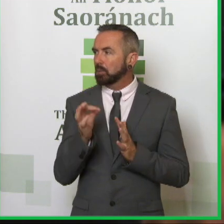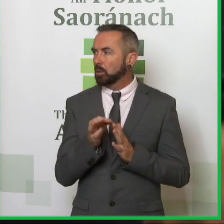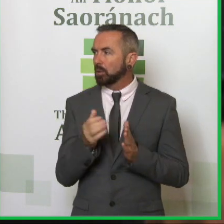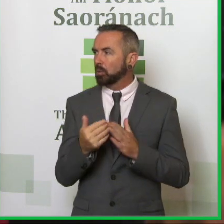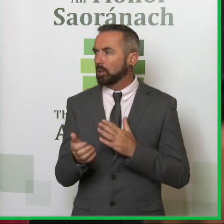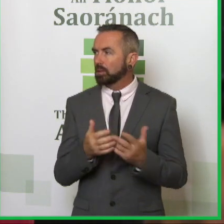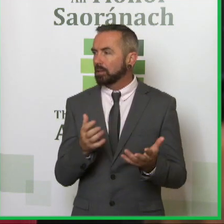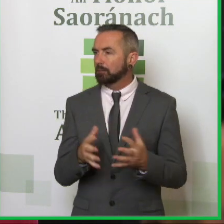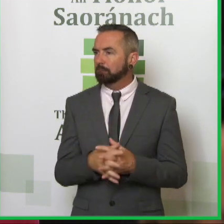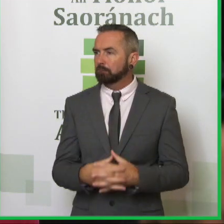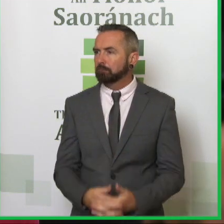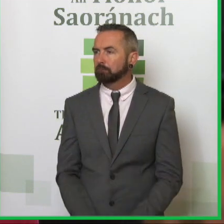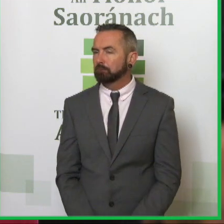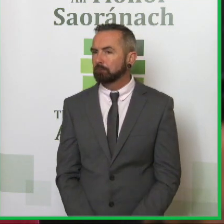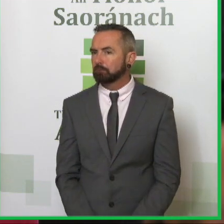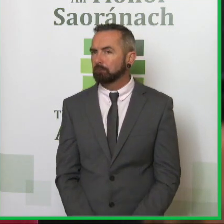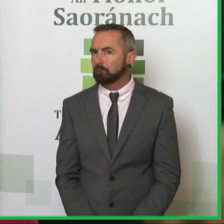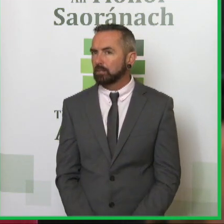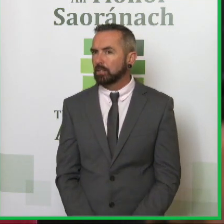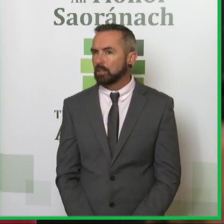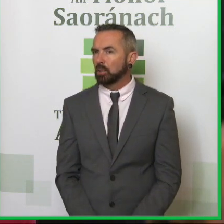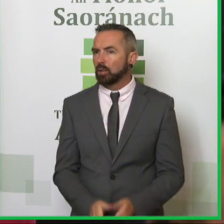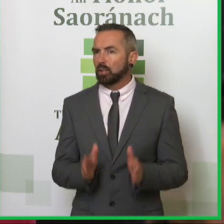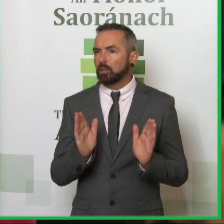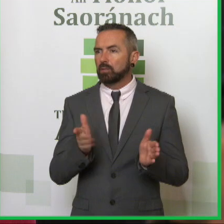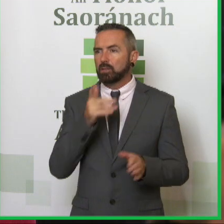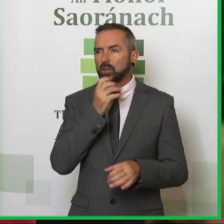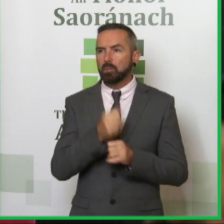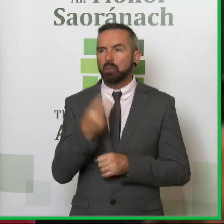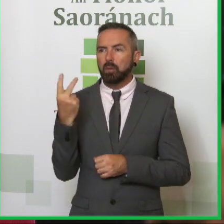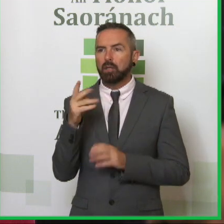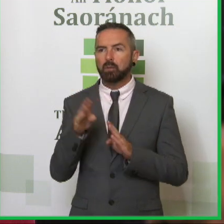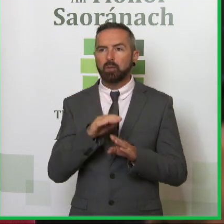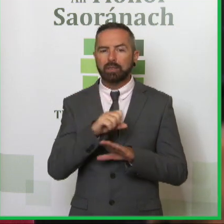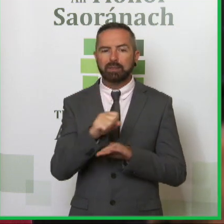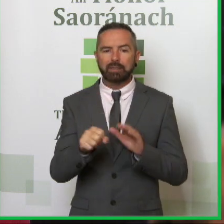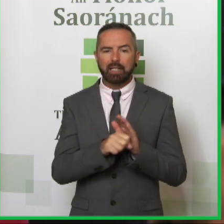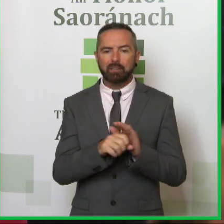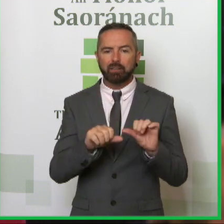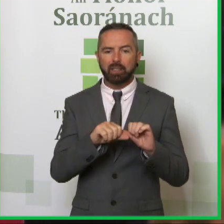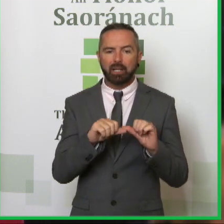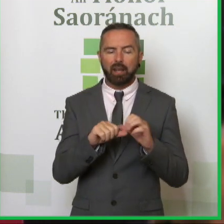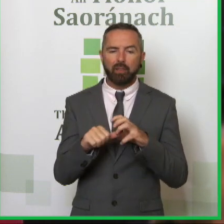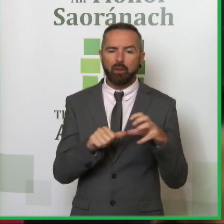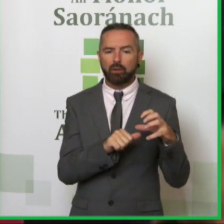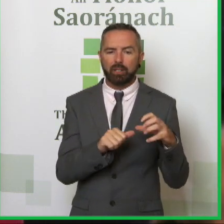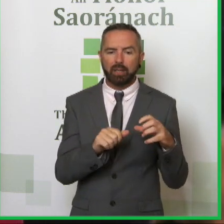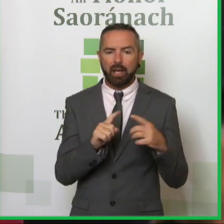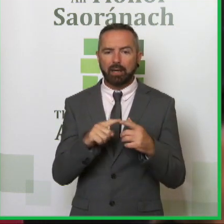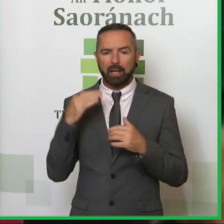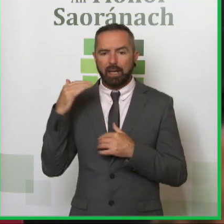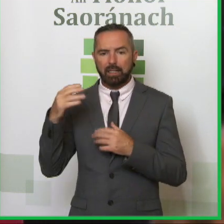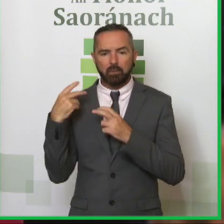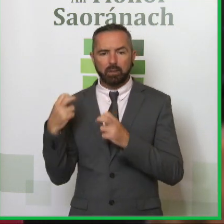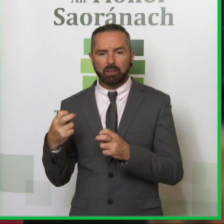had was, we're talking about partnerships between statutory authorities and academic research community. Does the partnership not have to